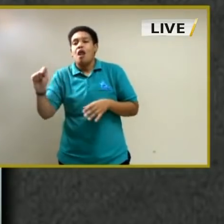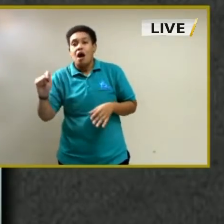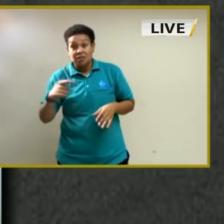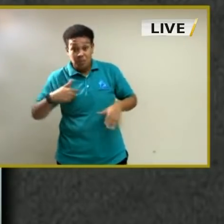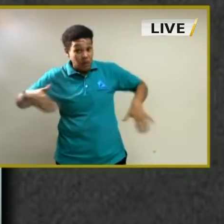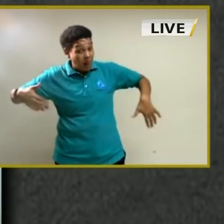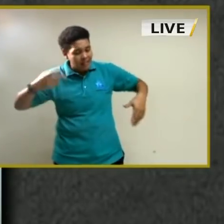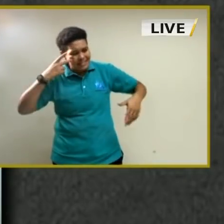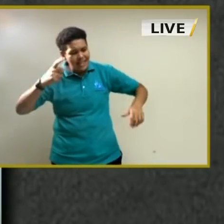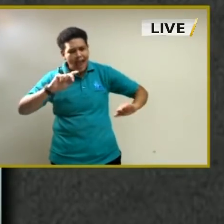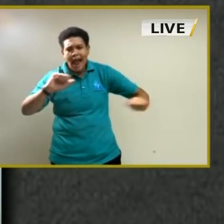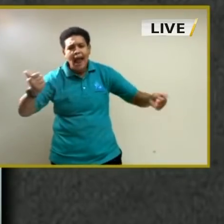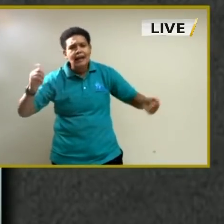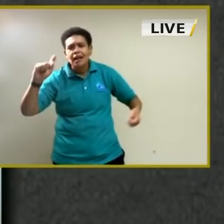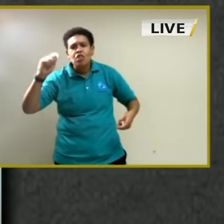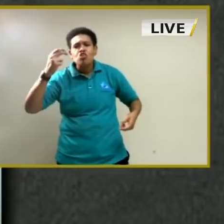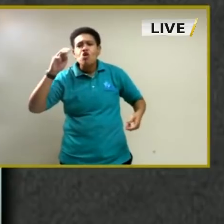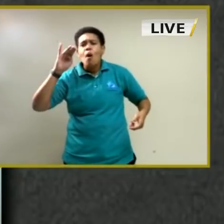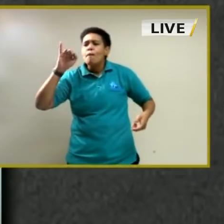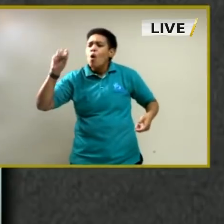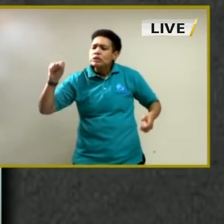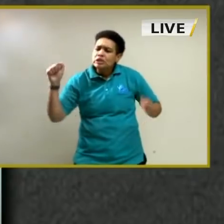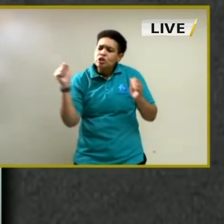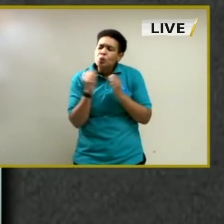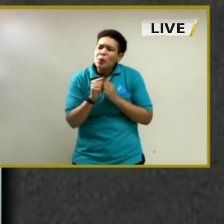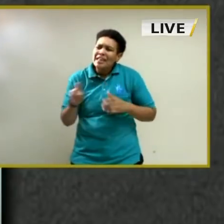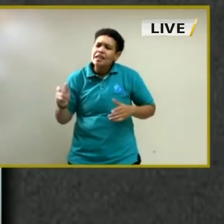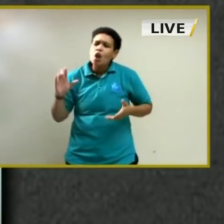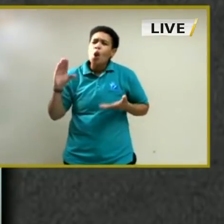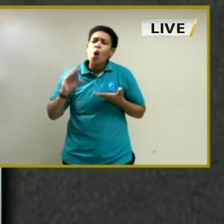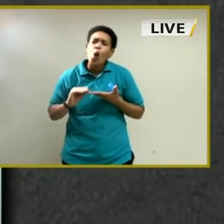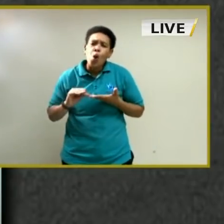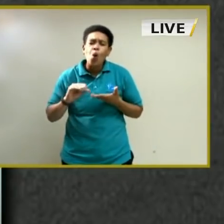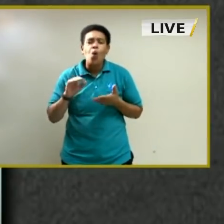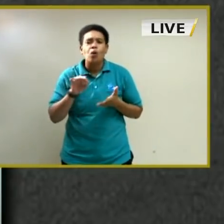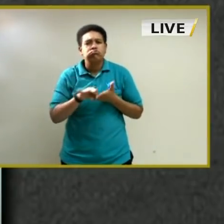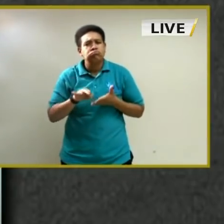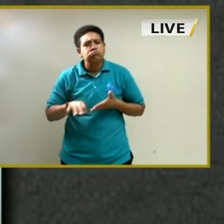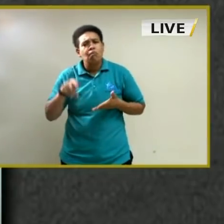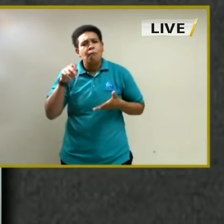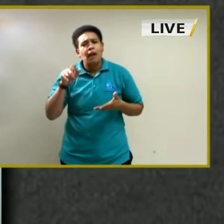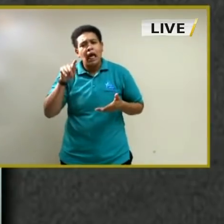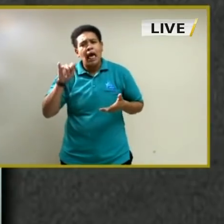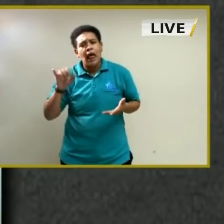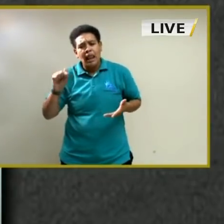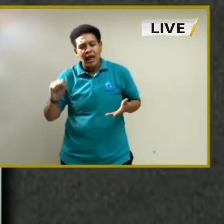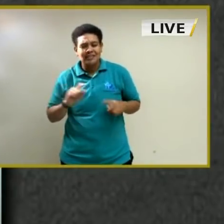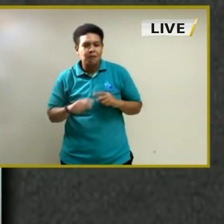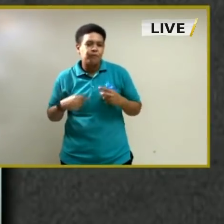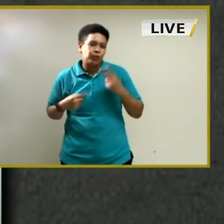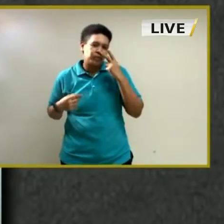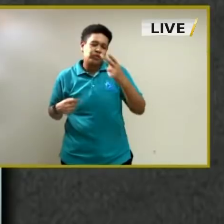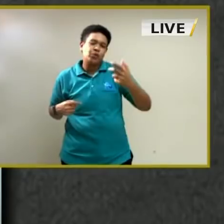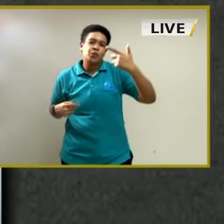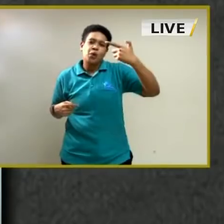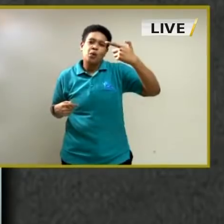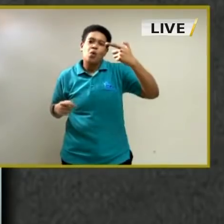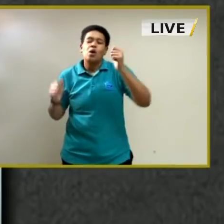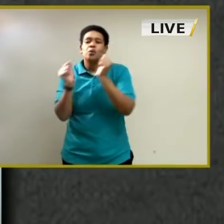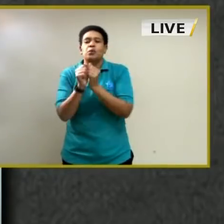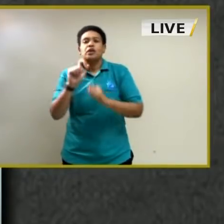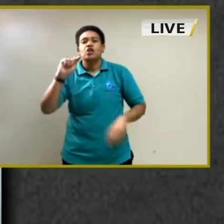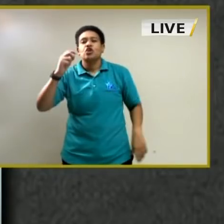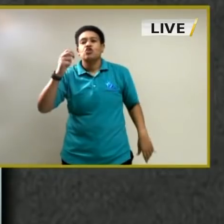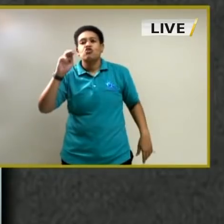with clots with low platelets, but we have seen 21